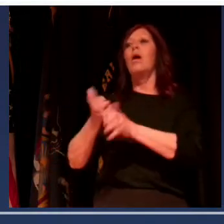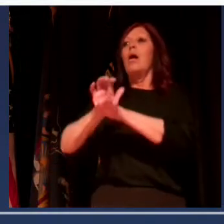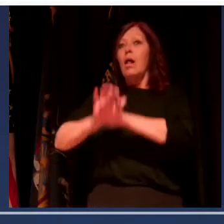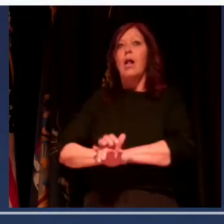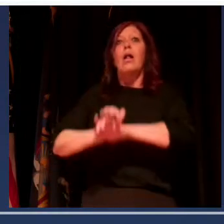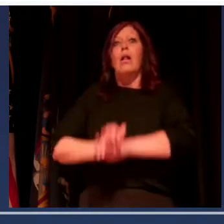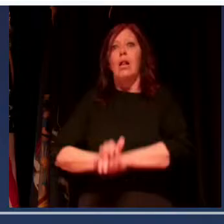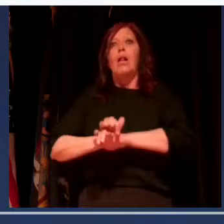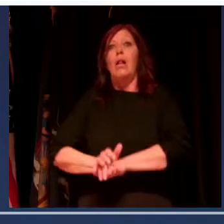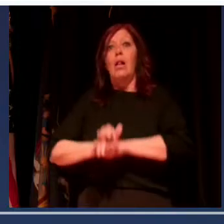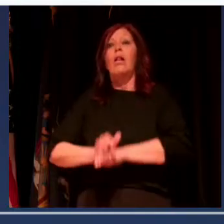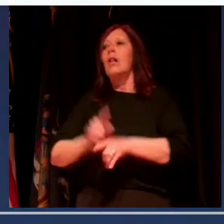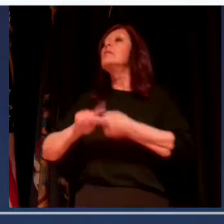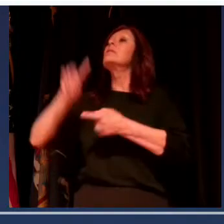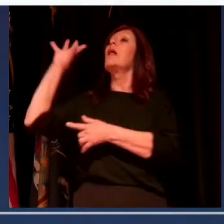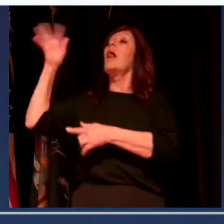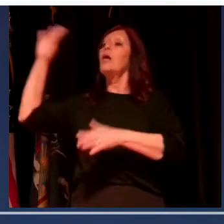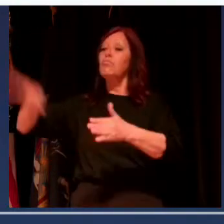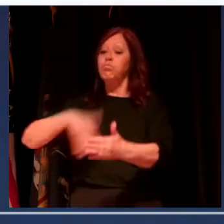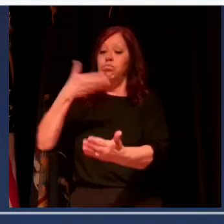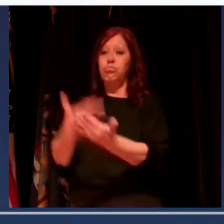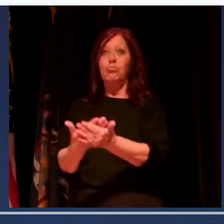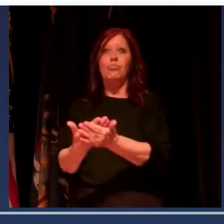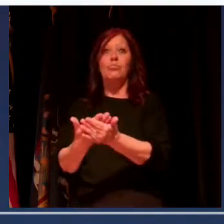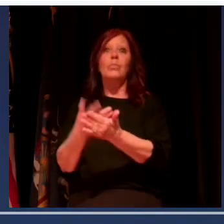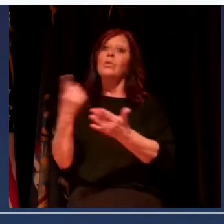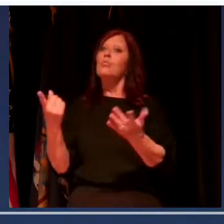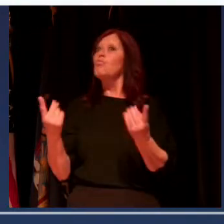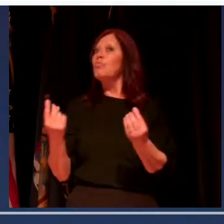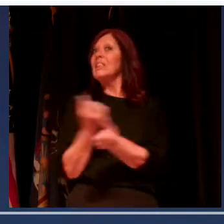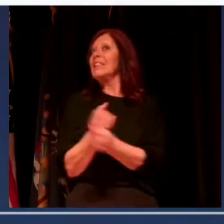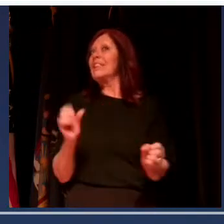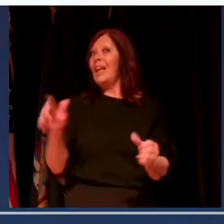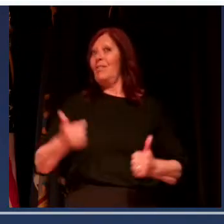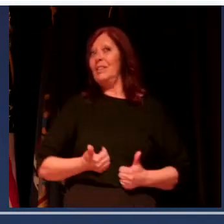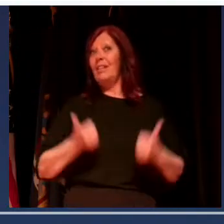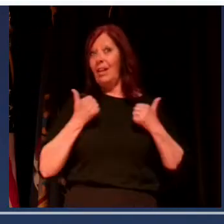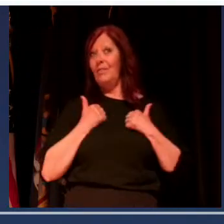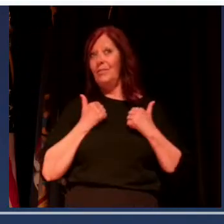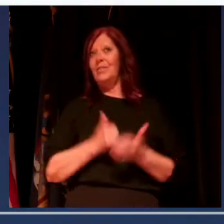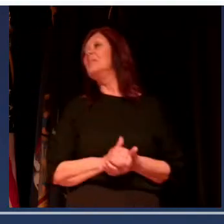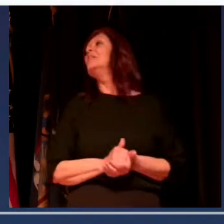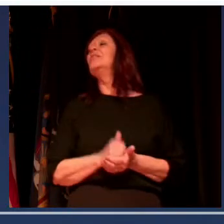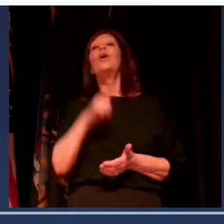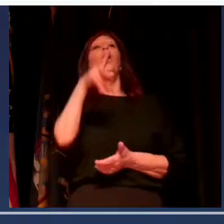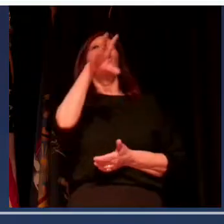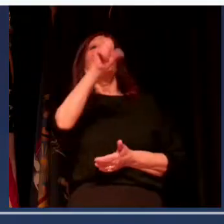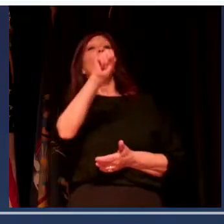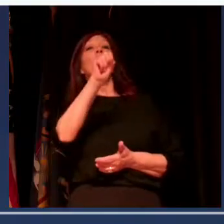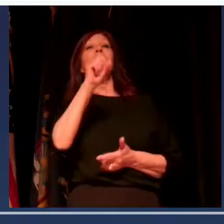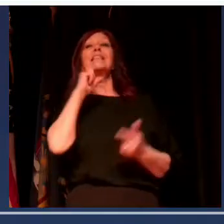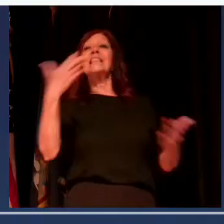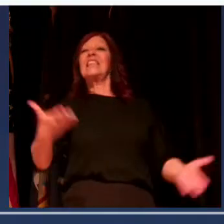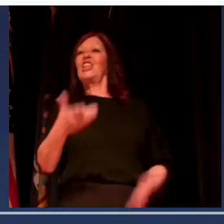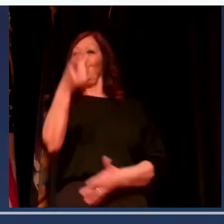CPR until an ambulance could arrive, thereby saving the person's life. Louis Zucala is here